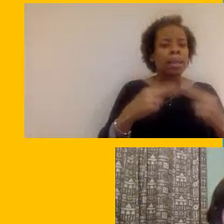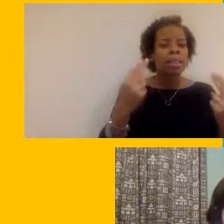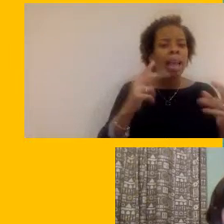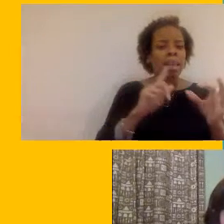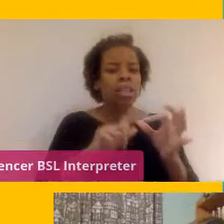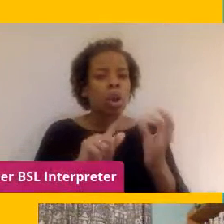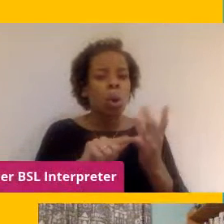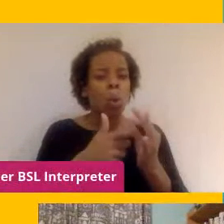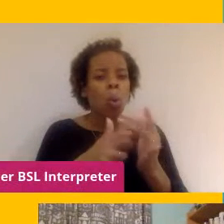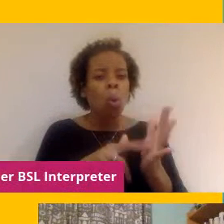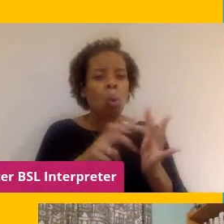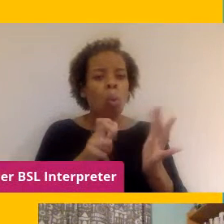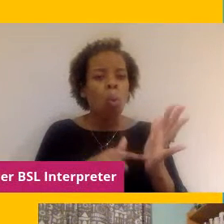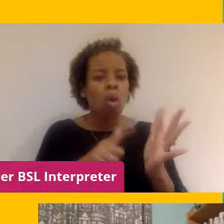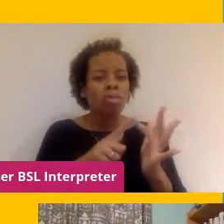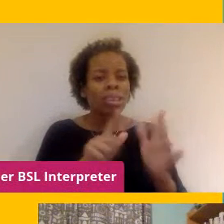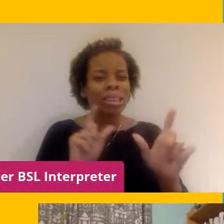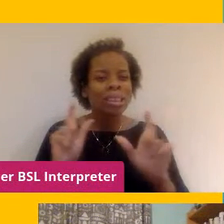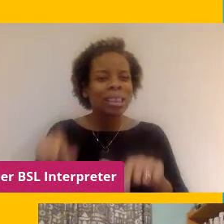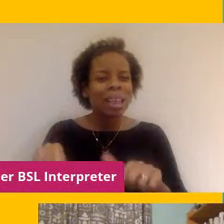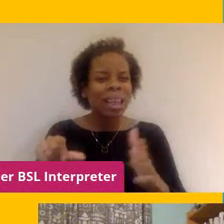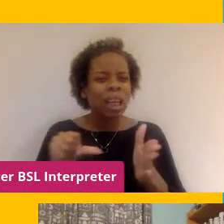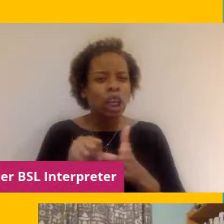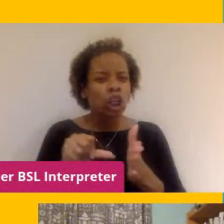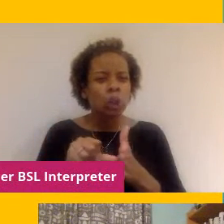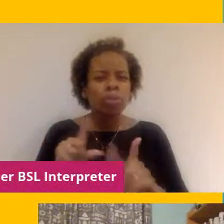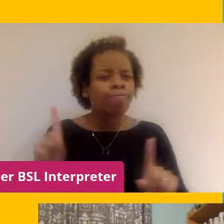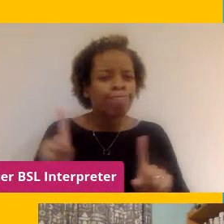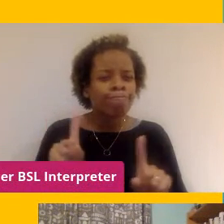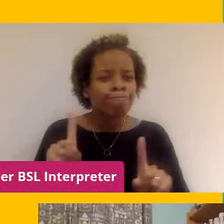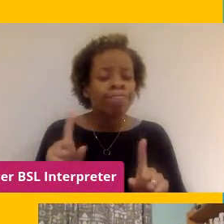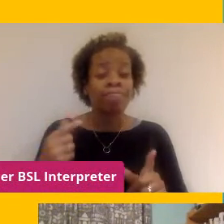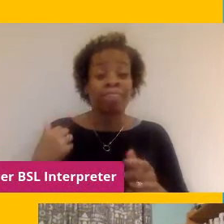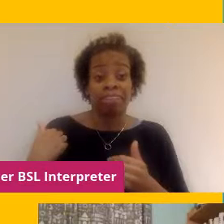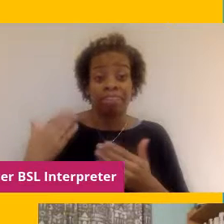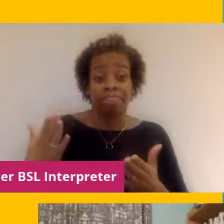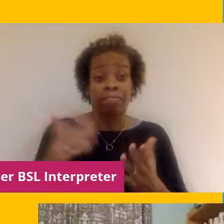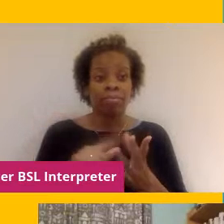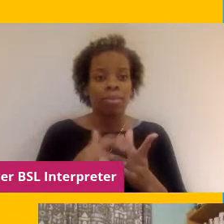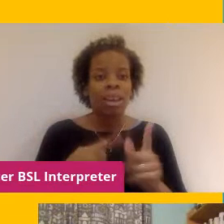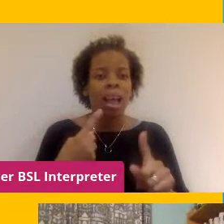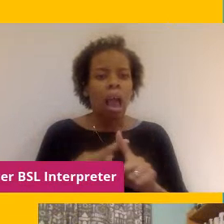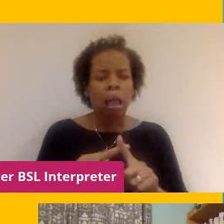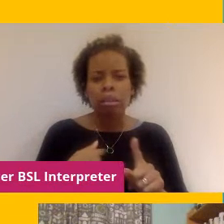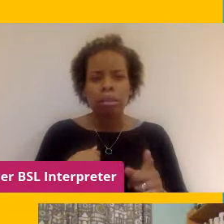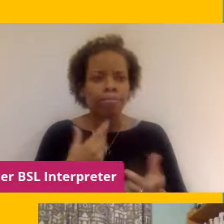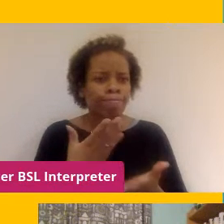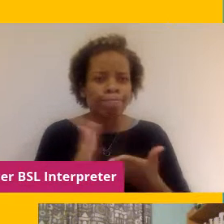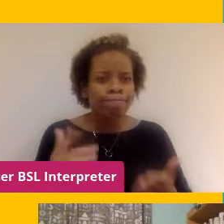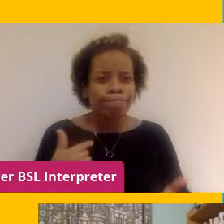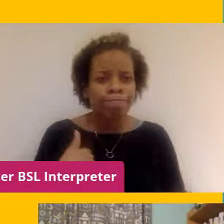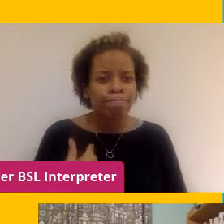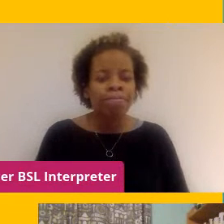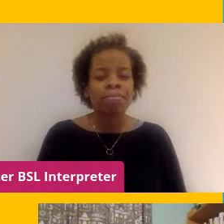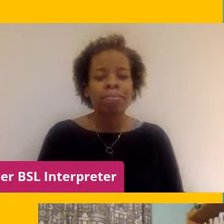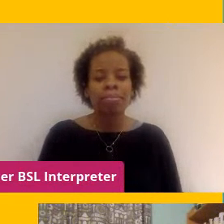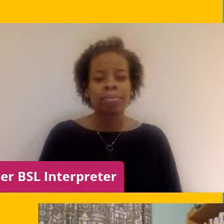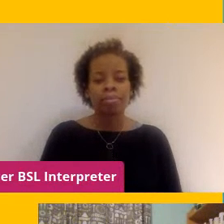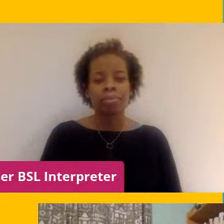issue, please? I'm going to pass that one over to Alex, I think, because I'm not sure what the deal is with the 6 days